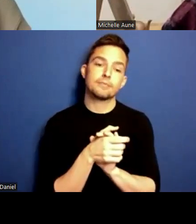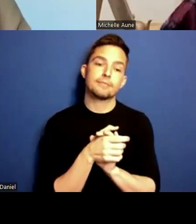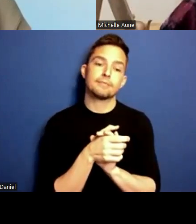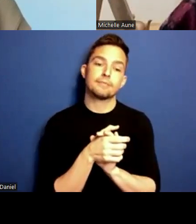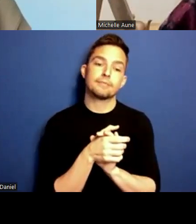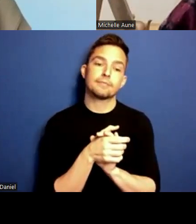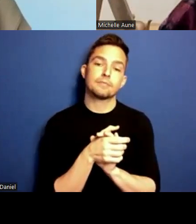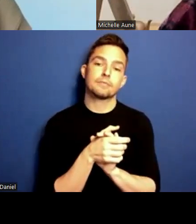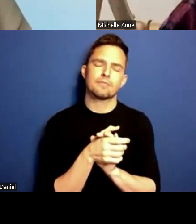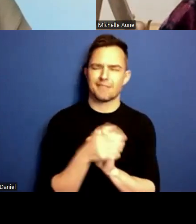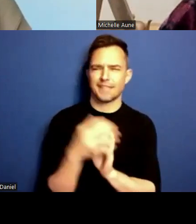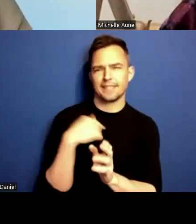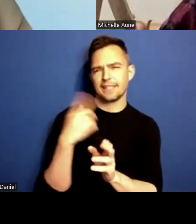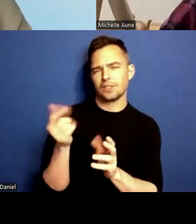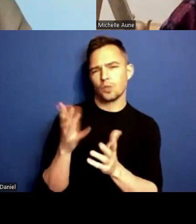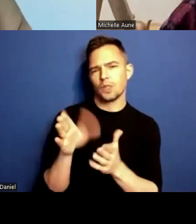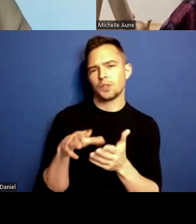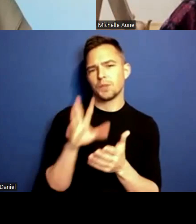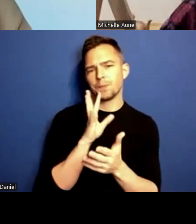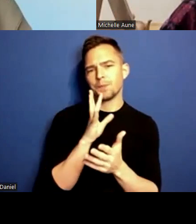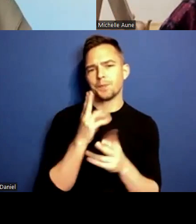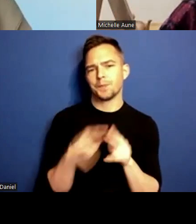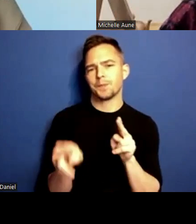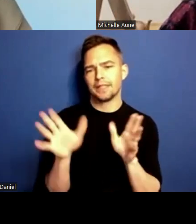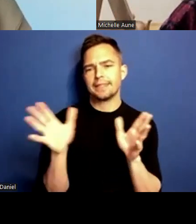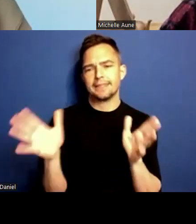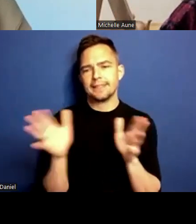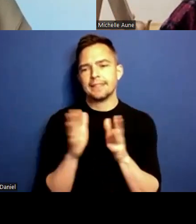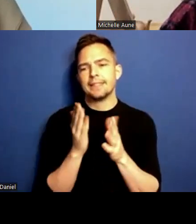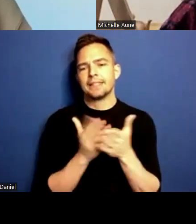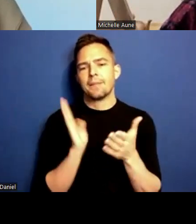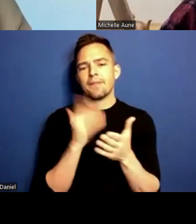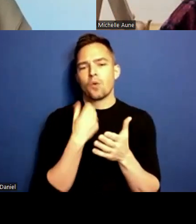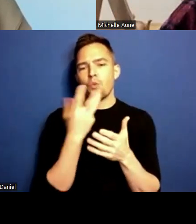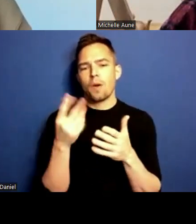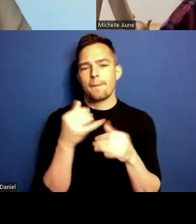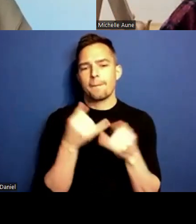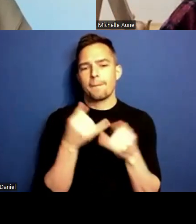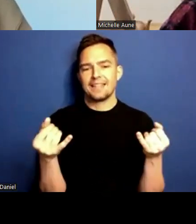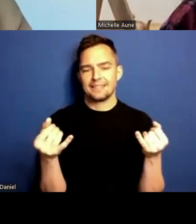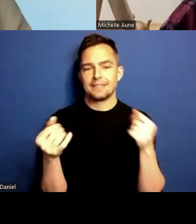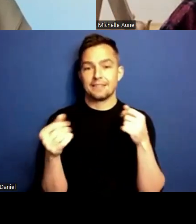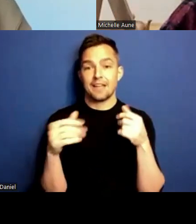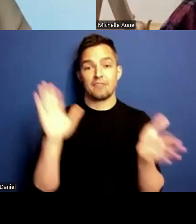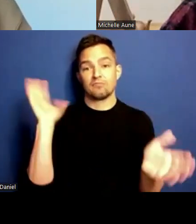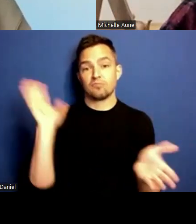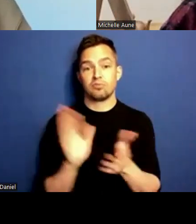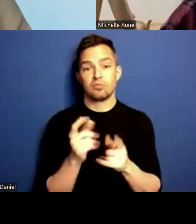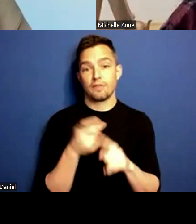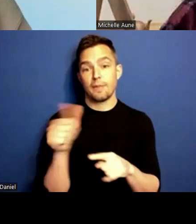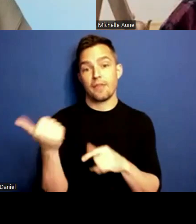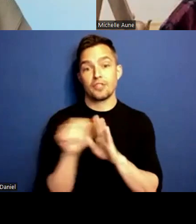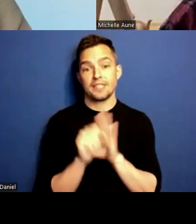And I just want to step in real fast and say, some of our warm lines have gone down from other